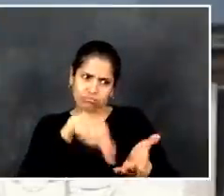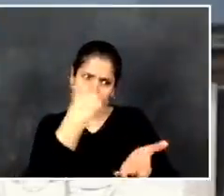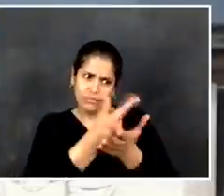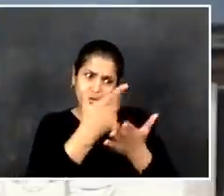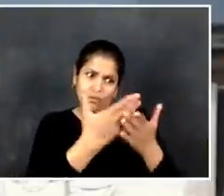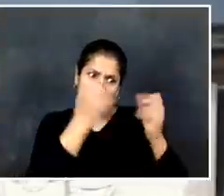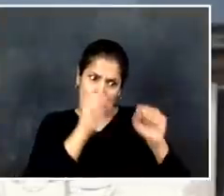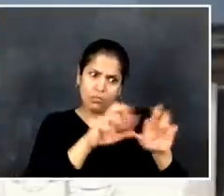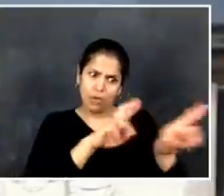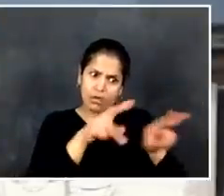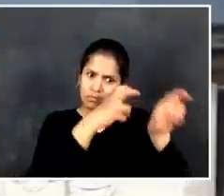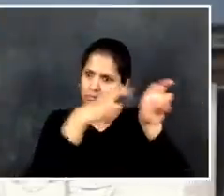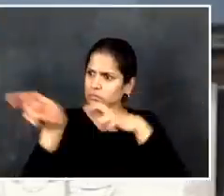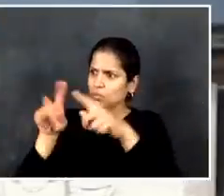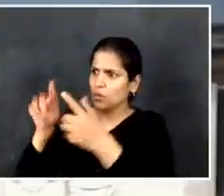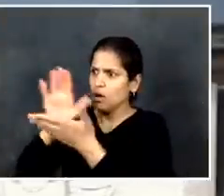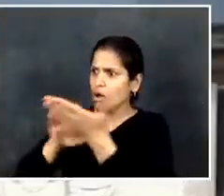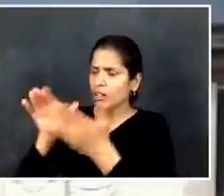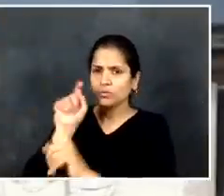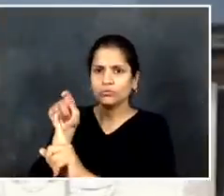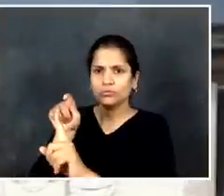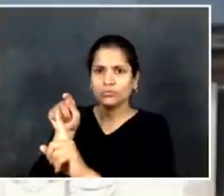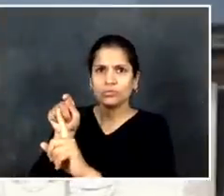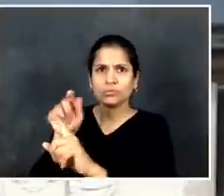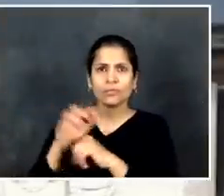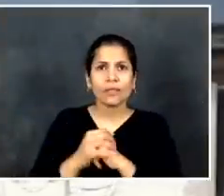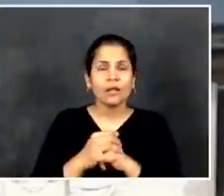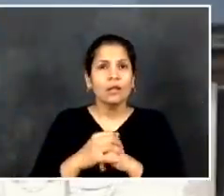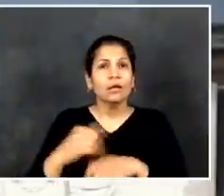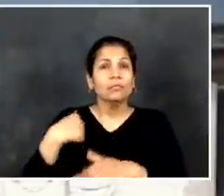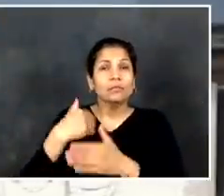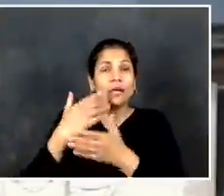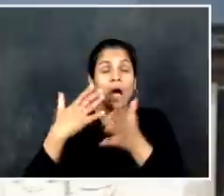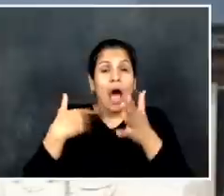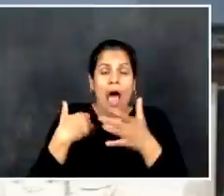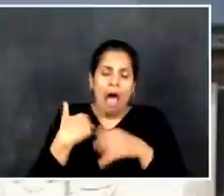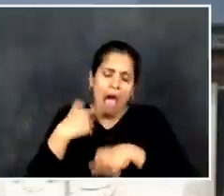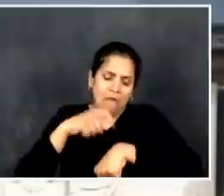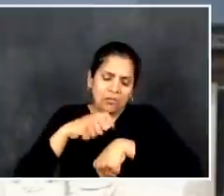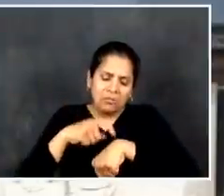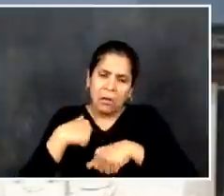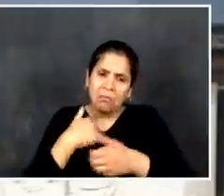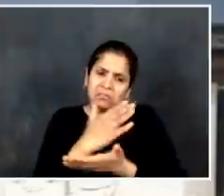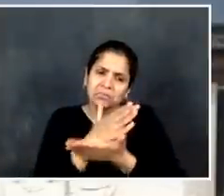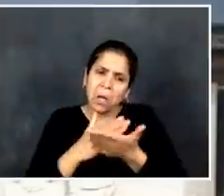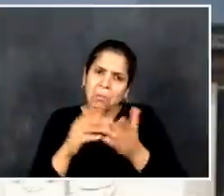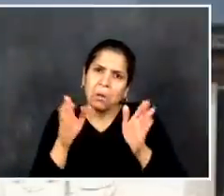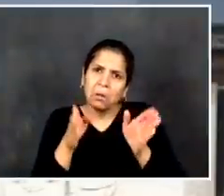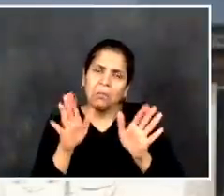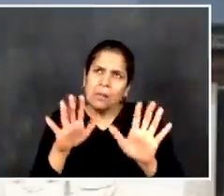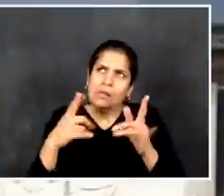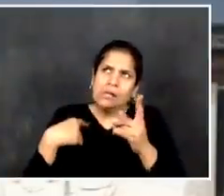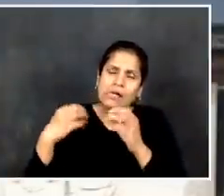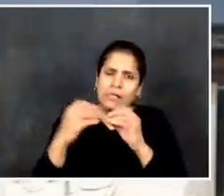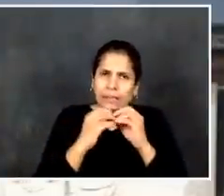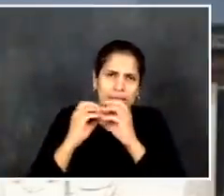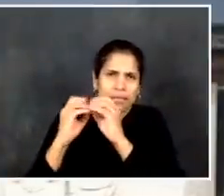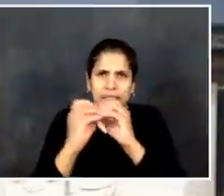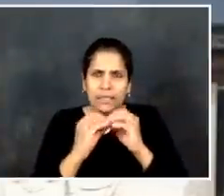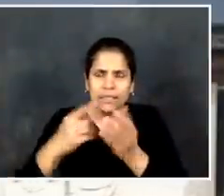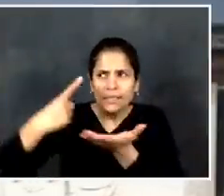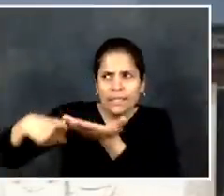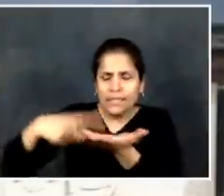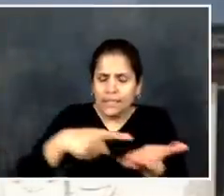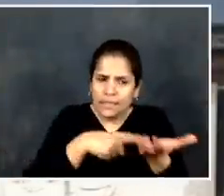time. So that's something the chancellor I know is trying to determine with his team. We'll come back and say more on that